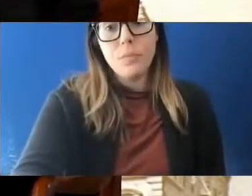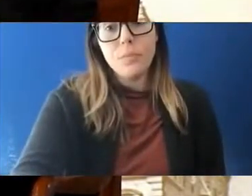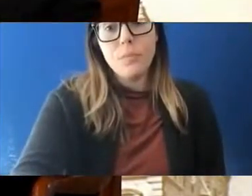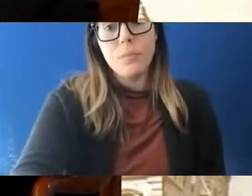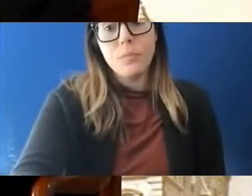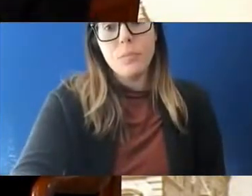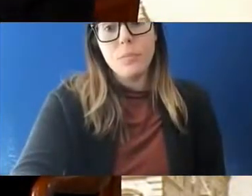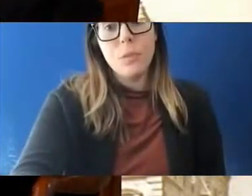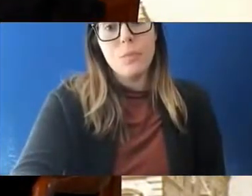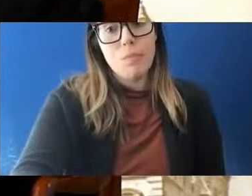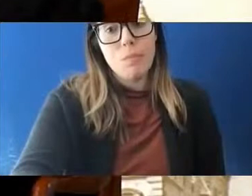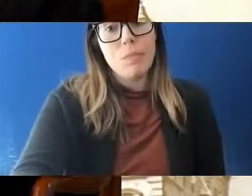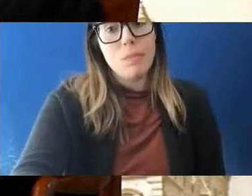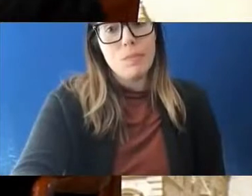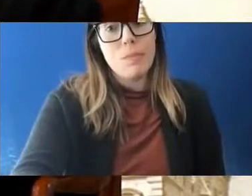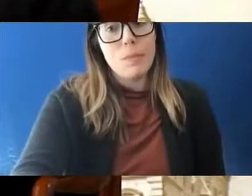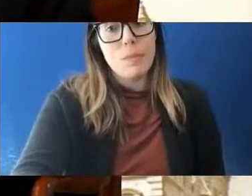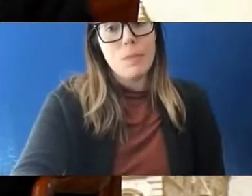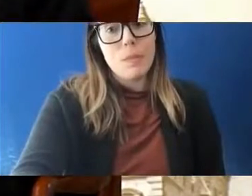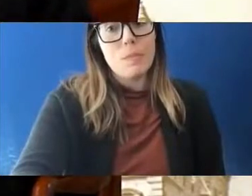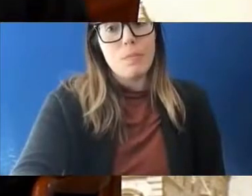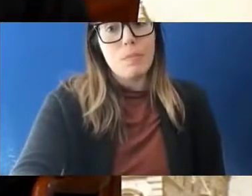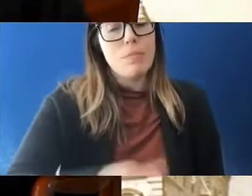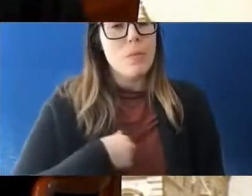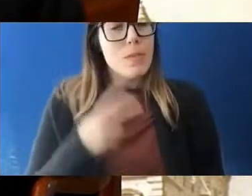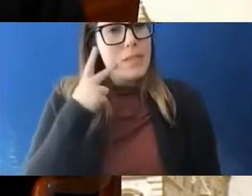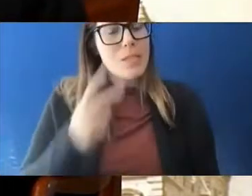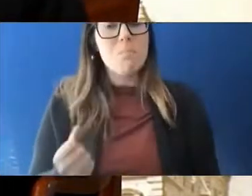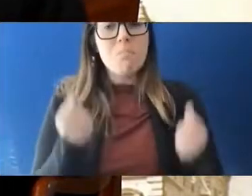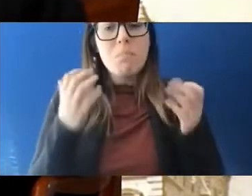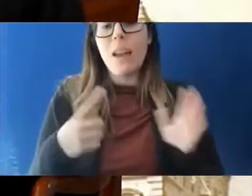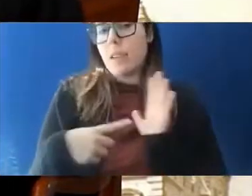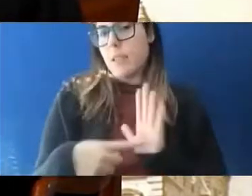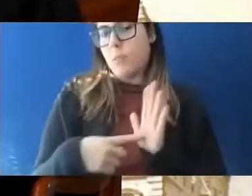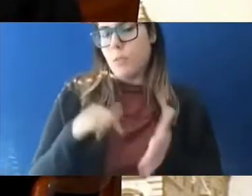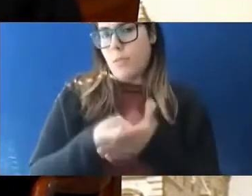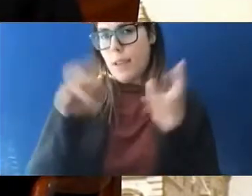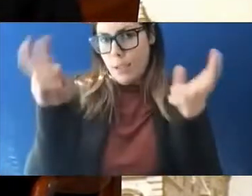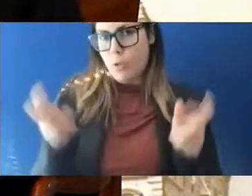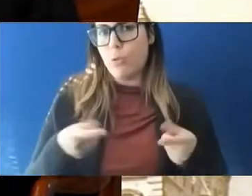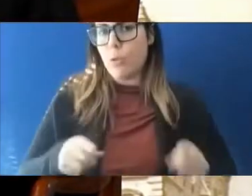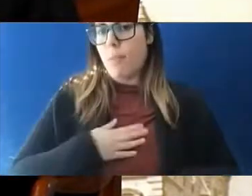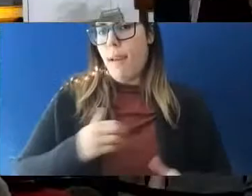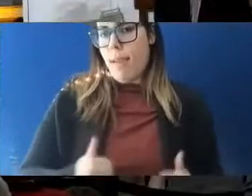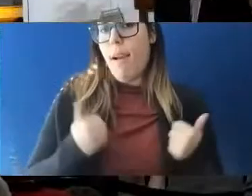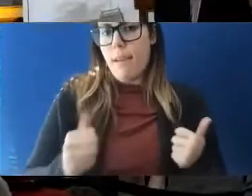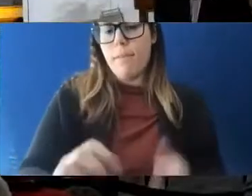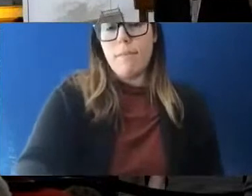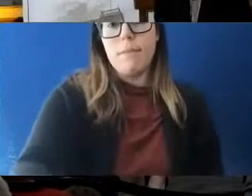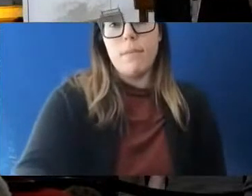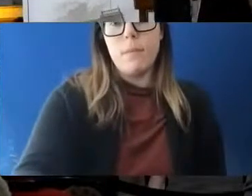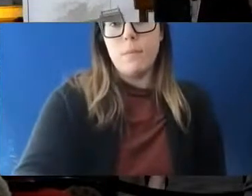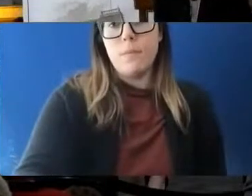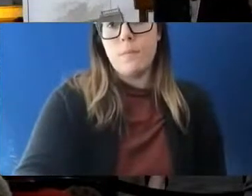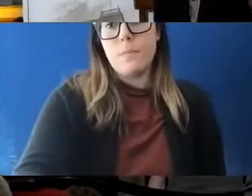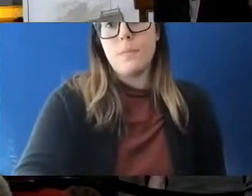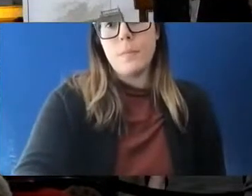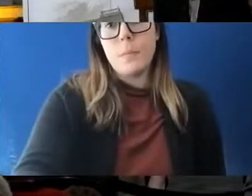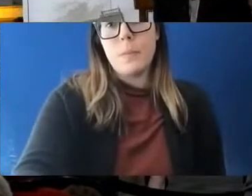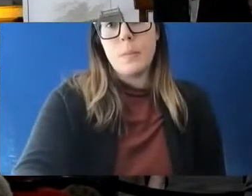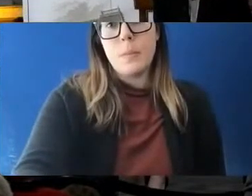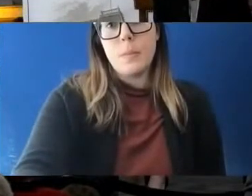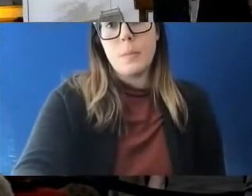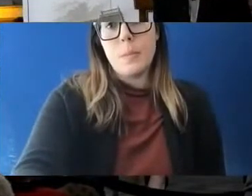have seen vivid examples of this issue. And Madam Secretary, I've heard you talk